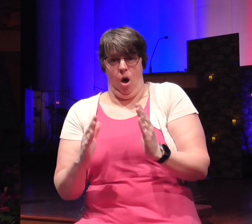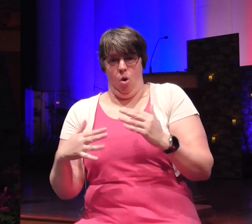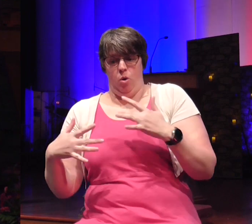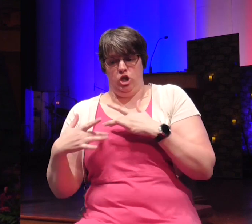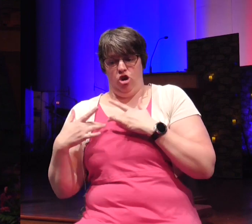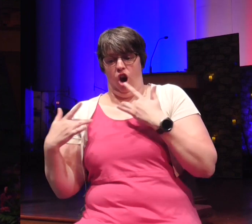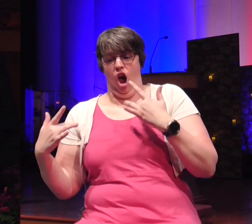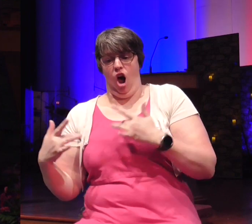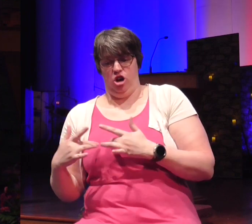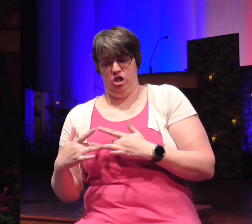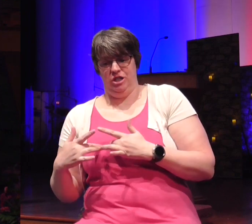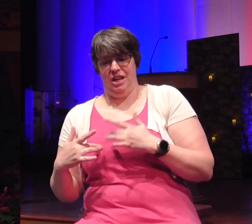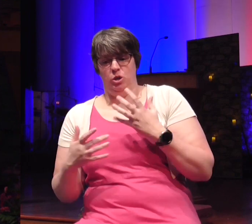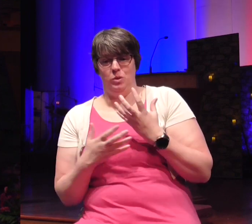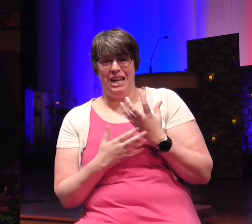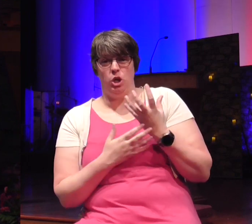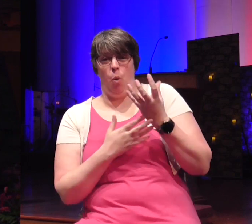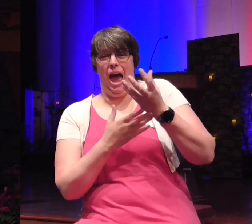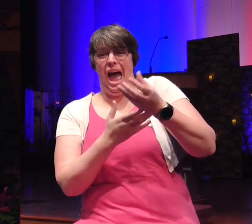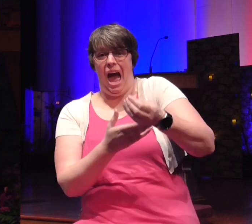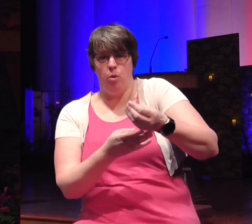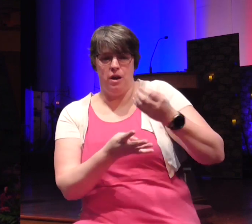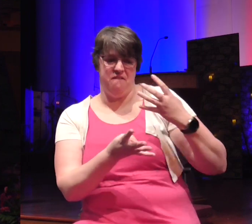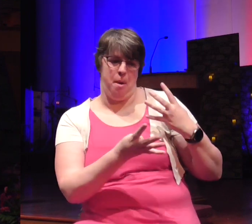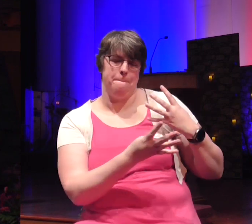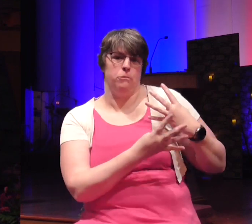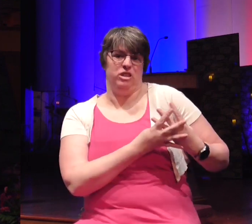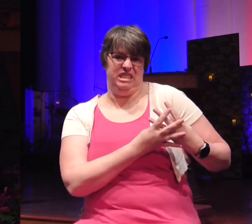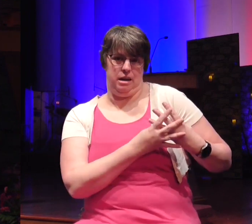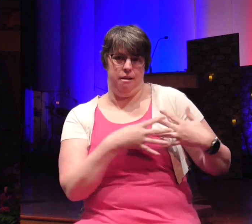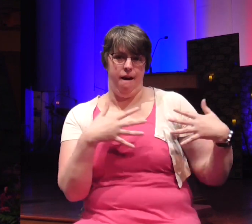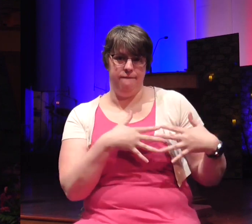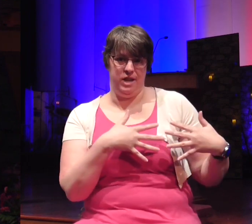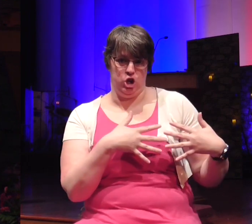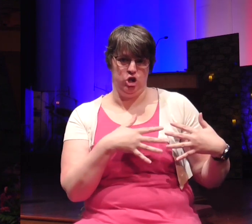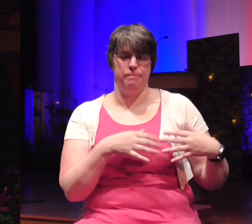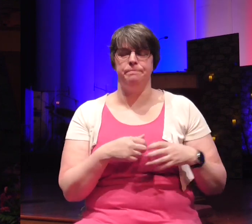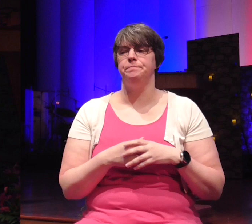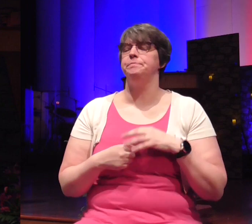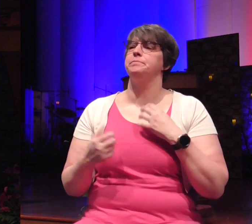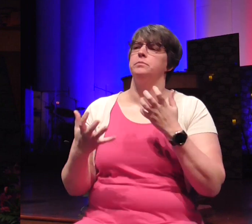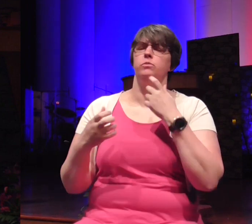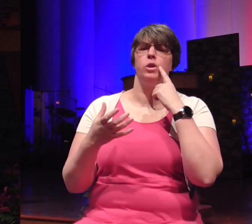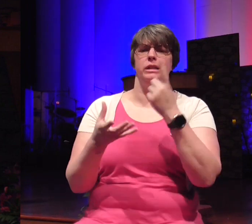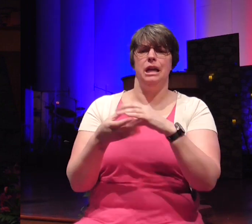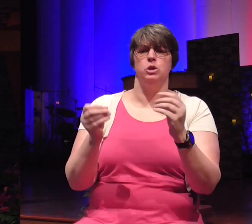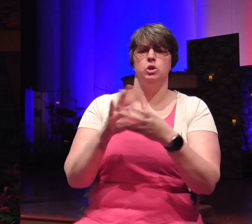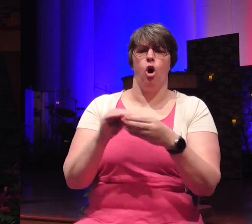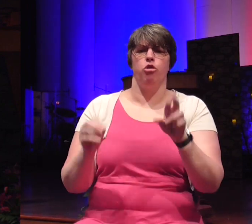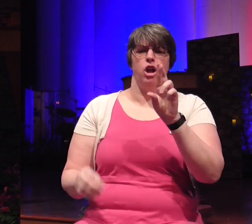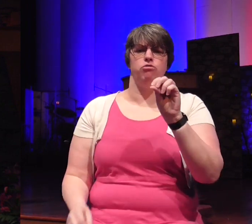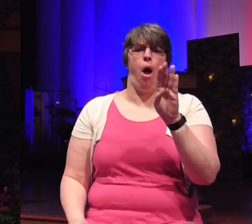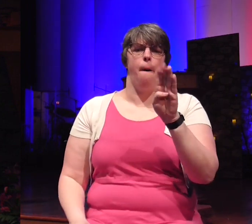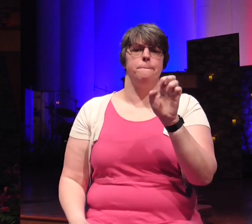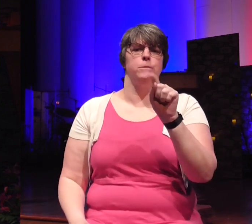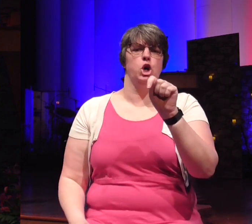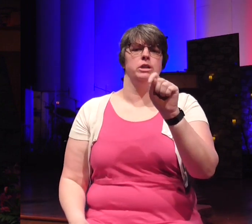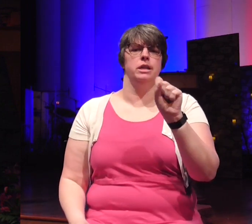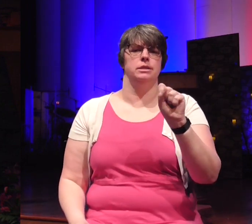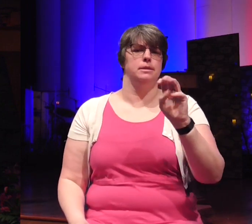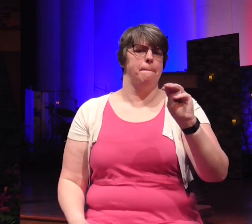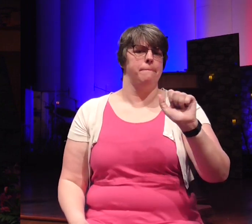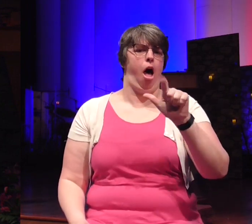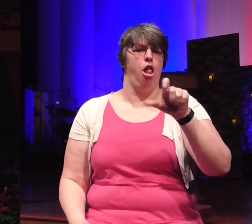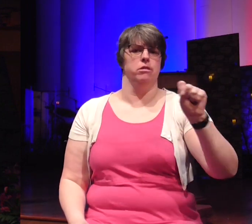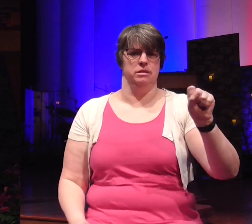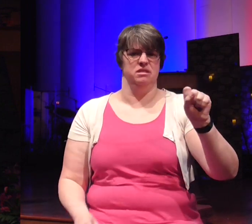fear? I'll tell you about a man named Robert Smalls. He was born in 1839 in Beaufort,